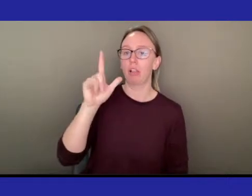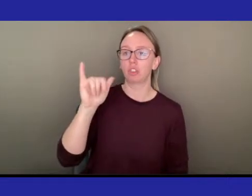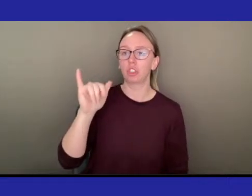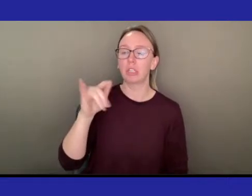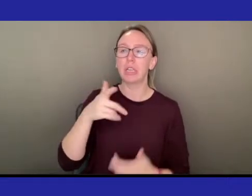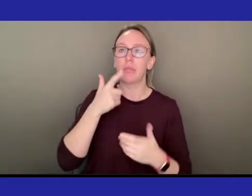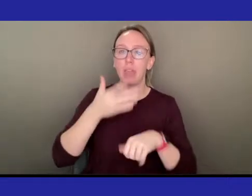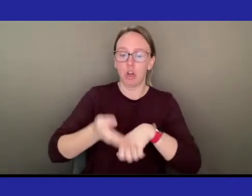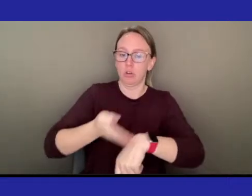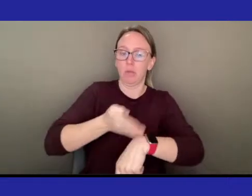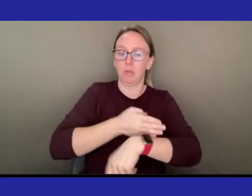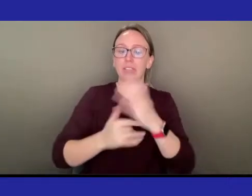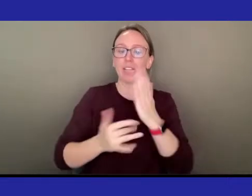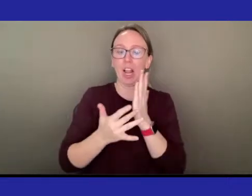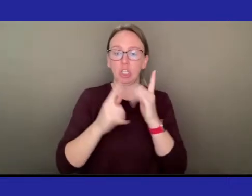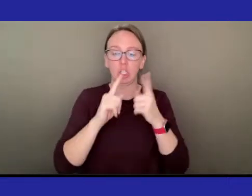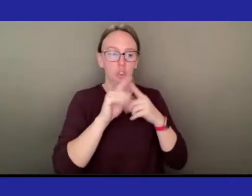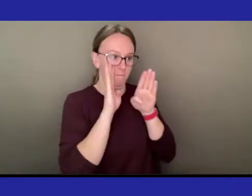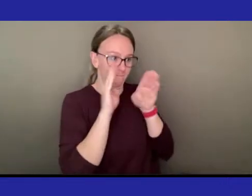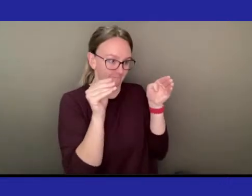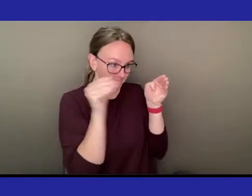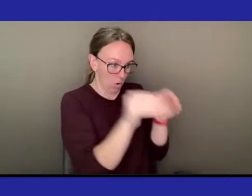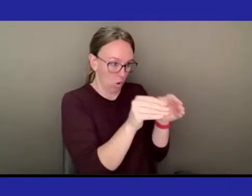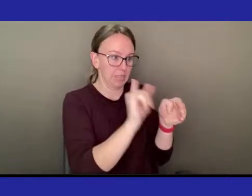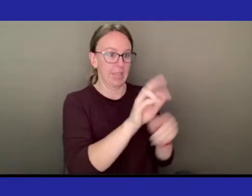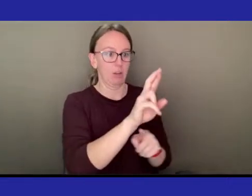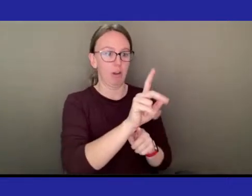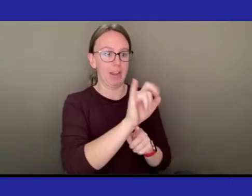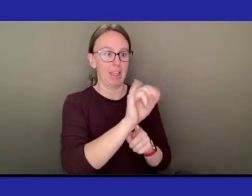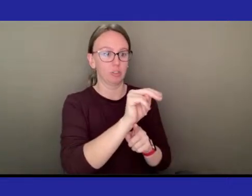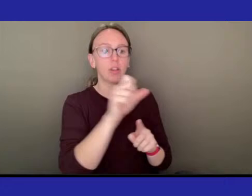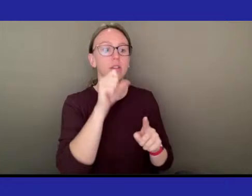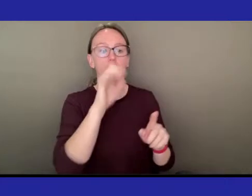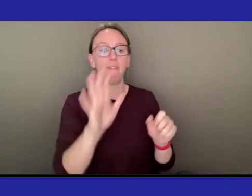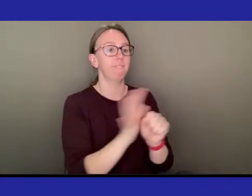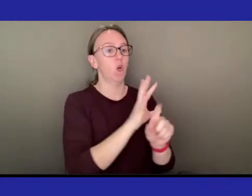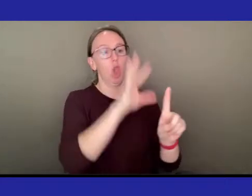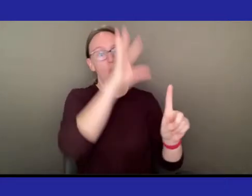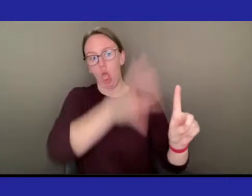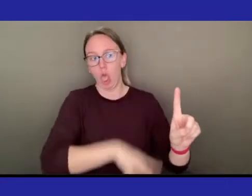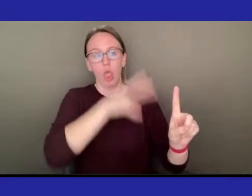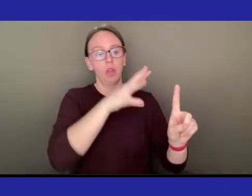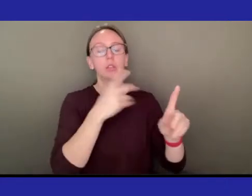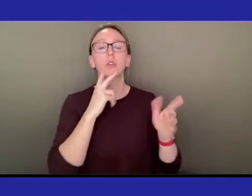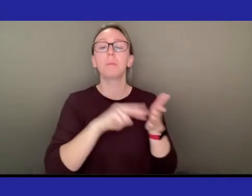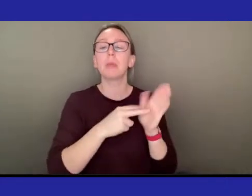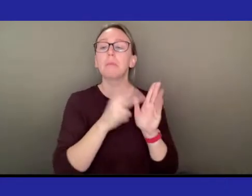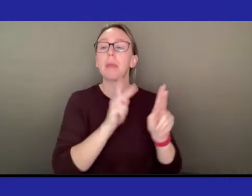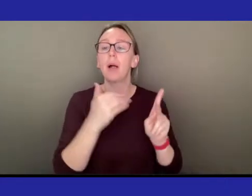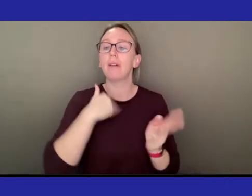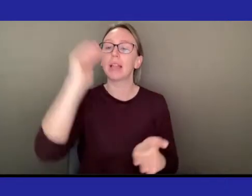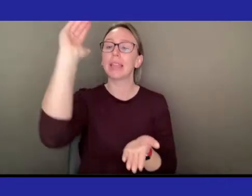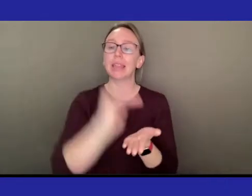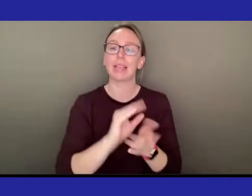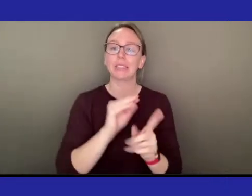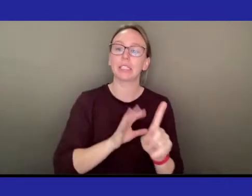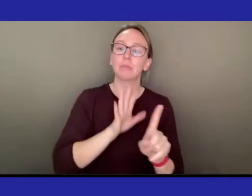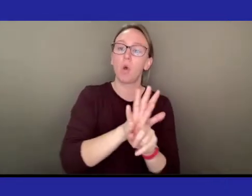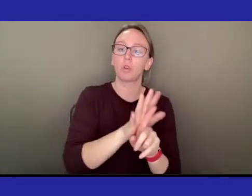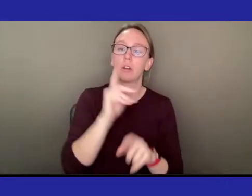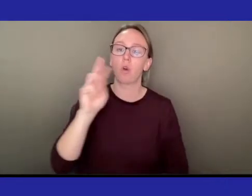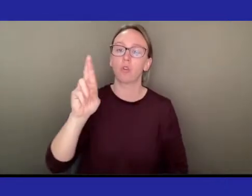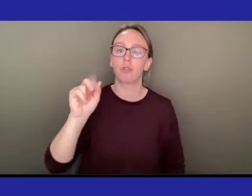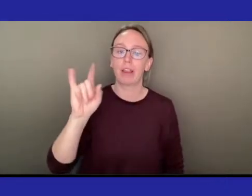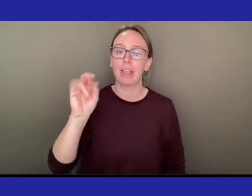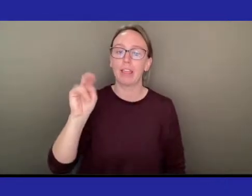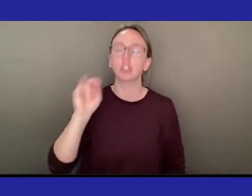that people get lower exposures. But I think that's been an issue. I think there's been some suspicion